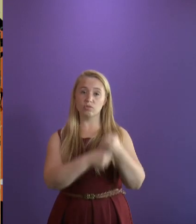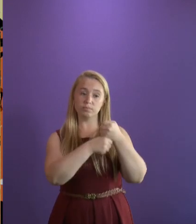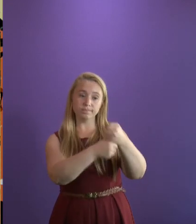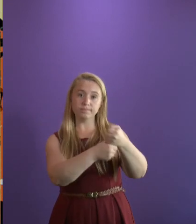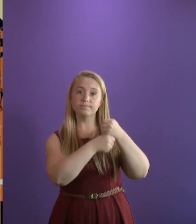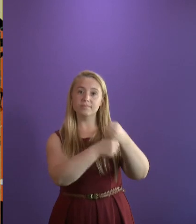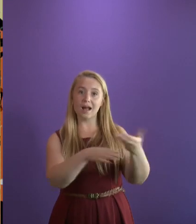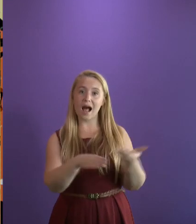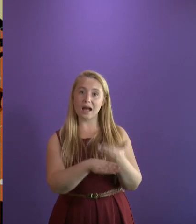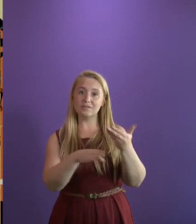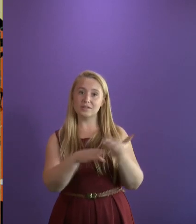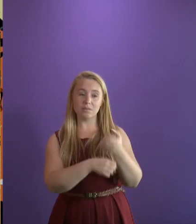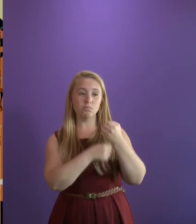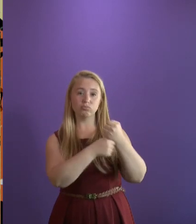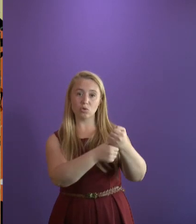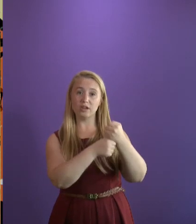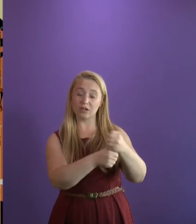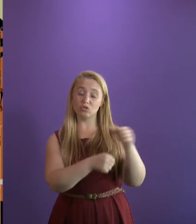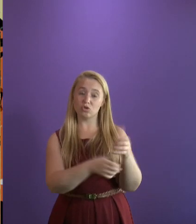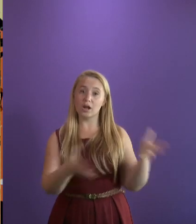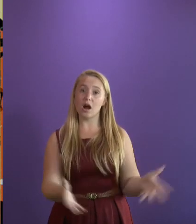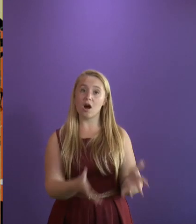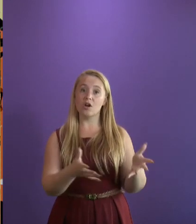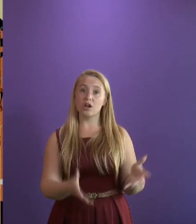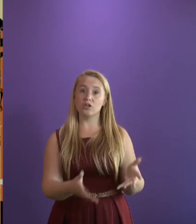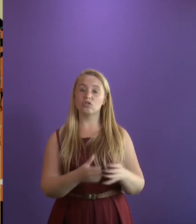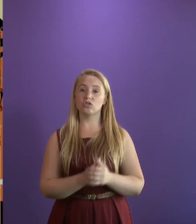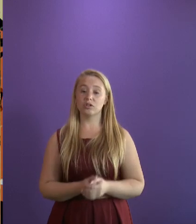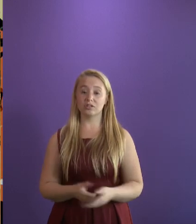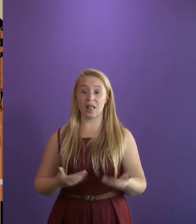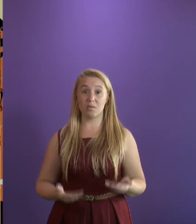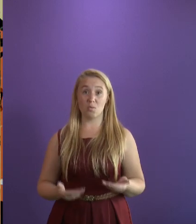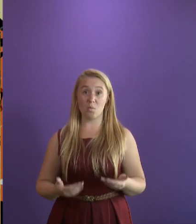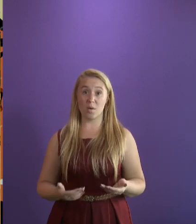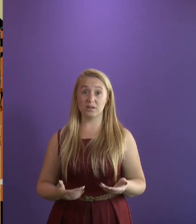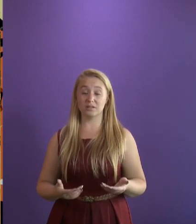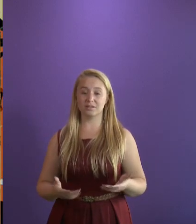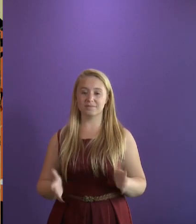people. Definitely in the climate change protest that's going on in the 20th.